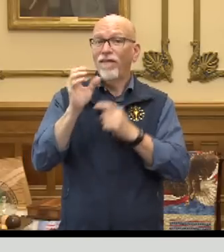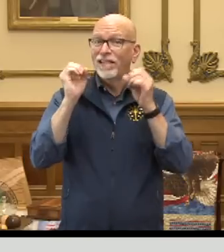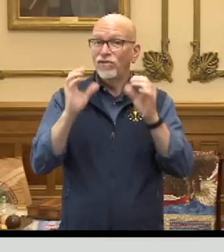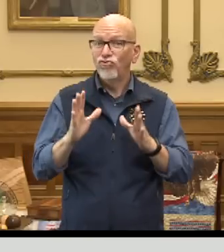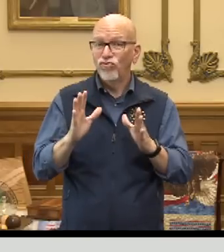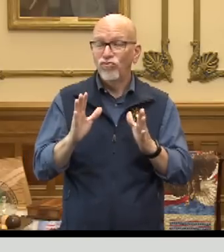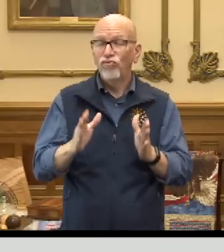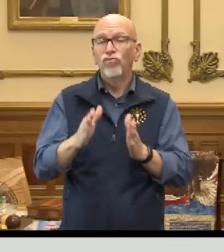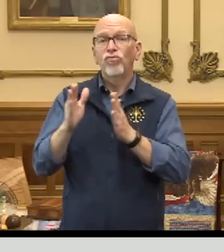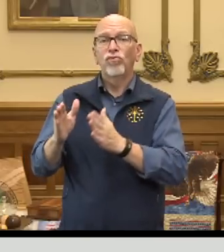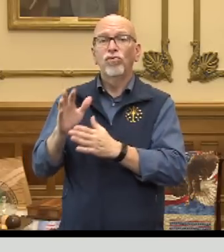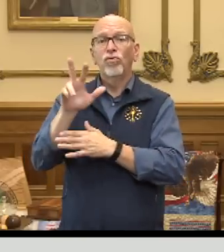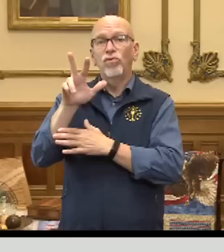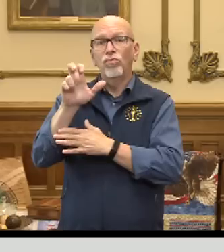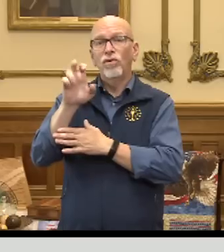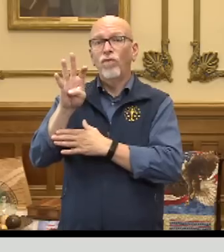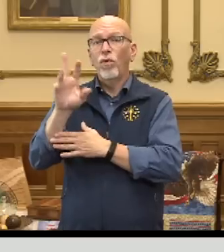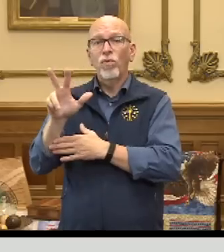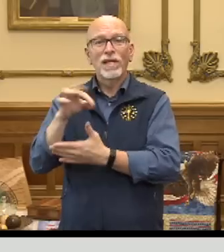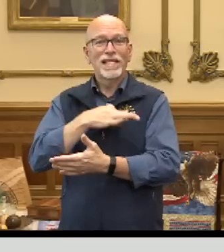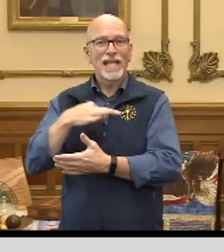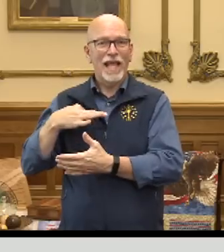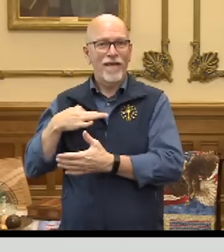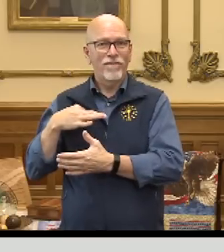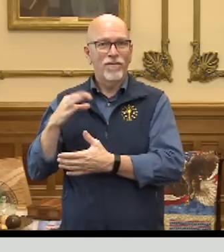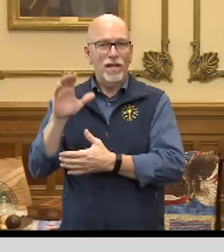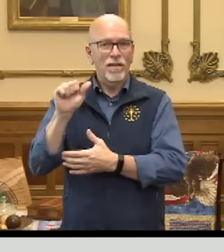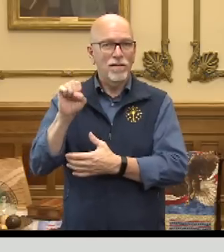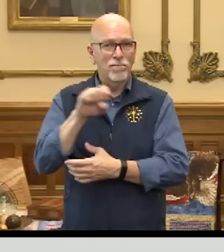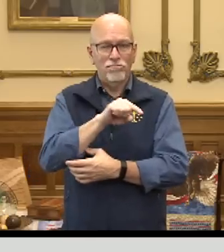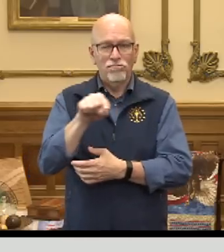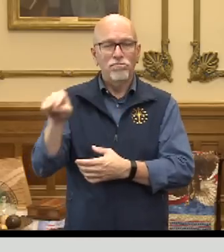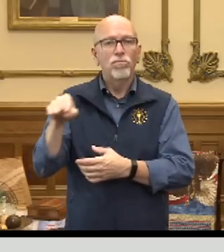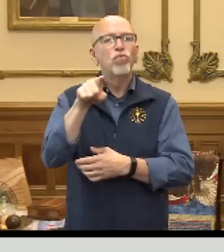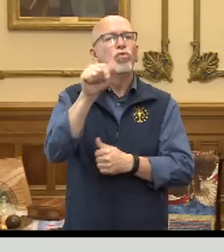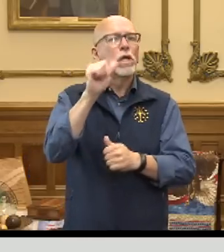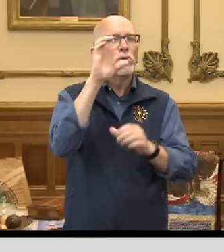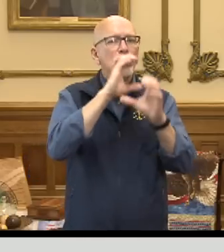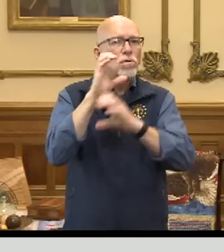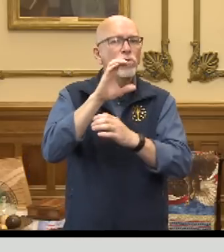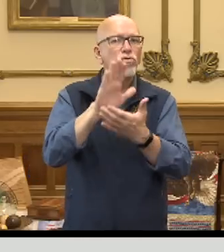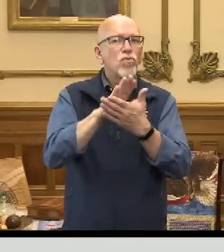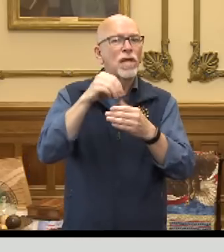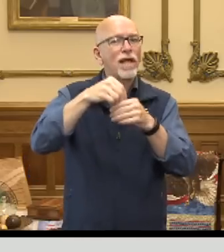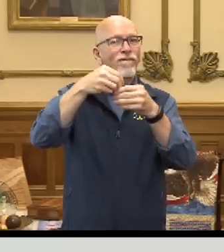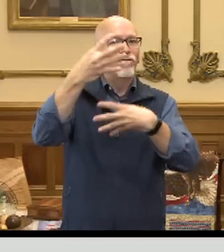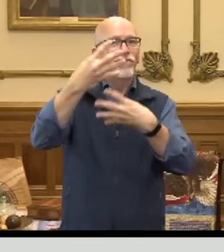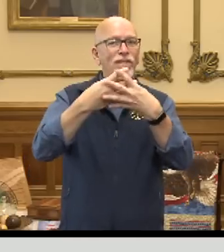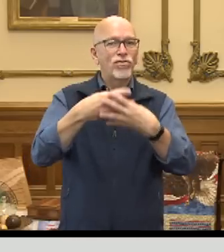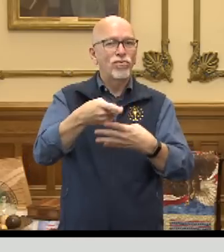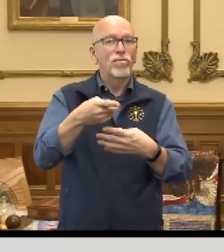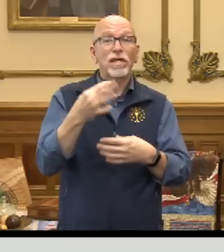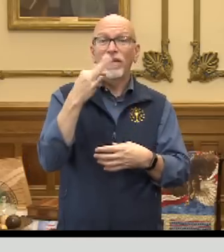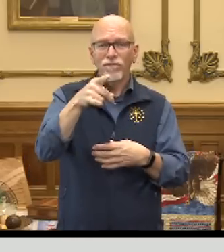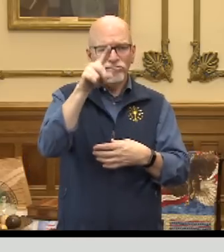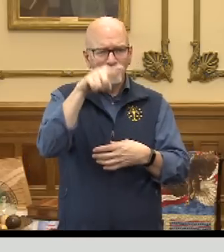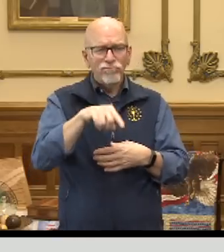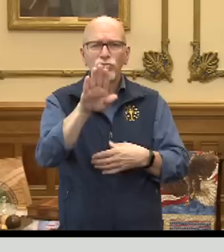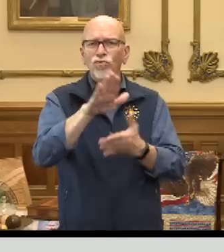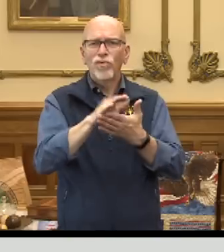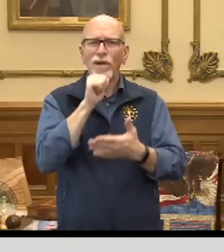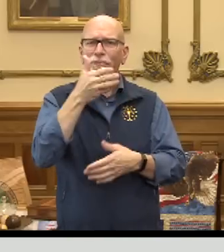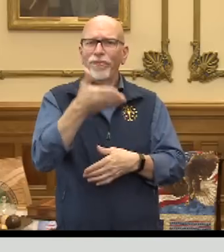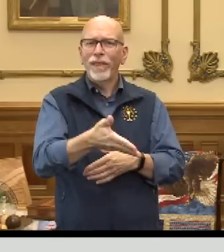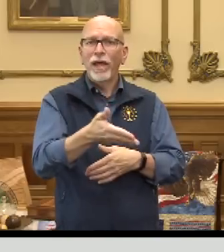teacher cases, and 343 staff cases. You can search for a school in the filters. If you don't find your school